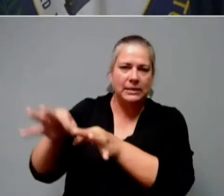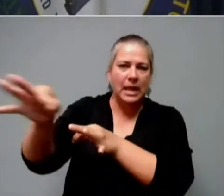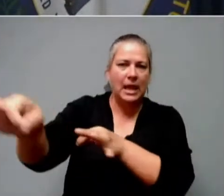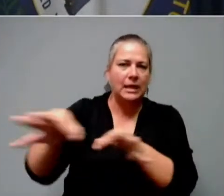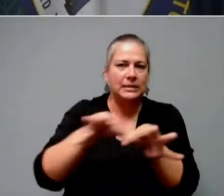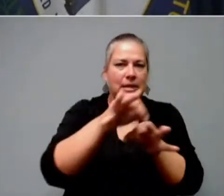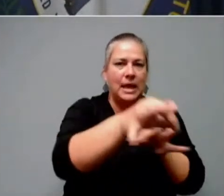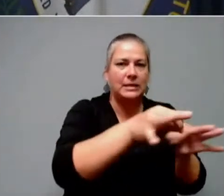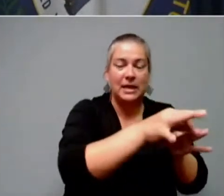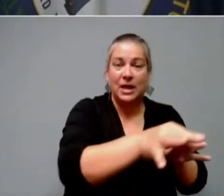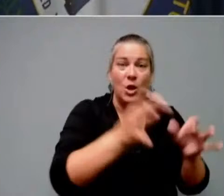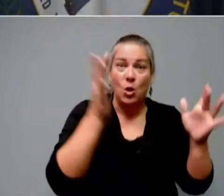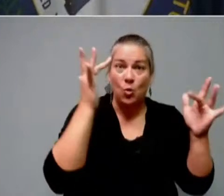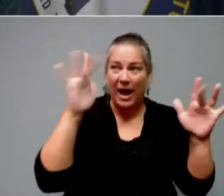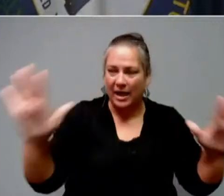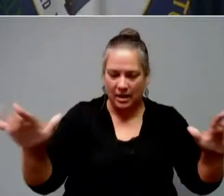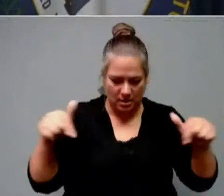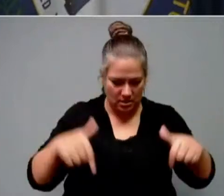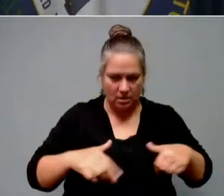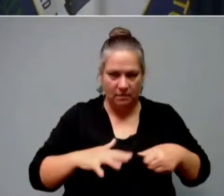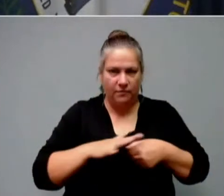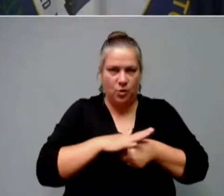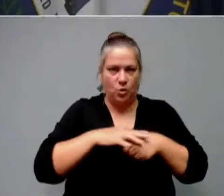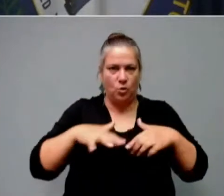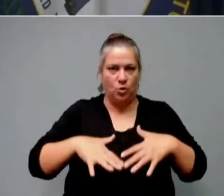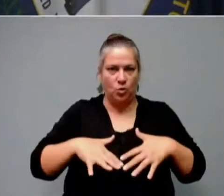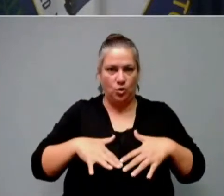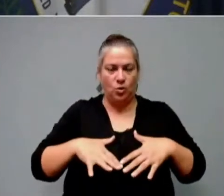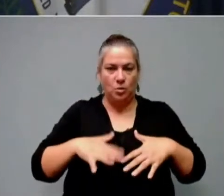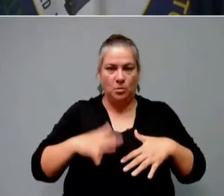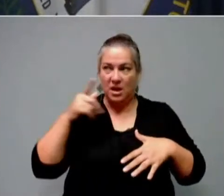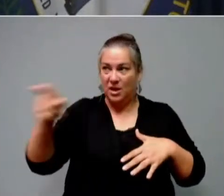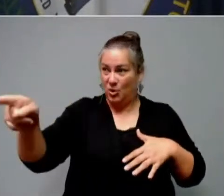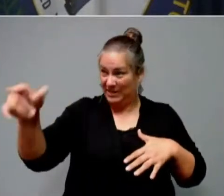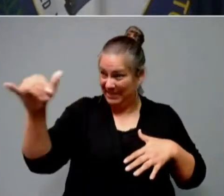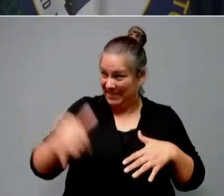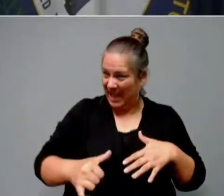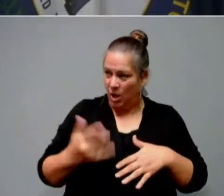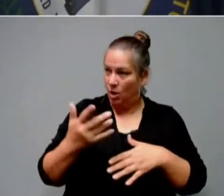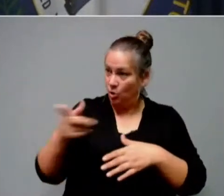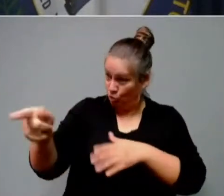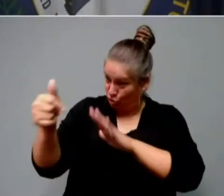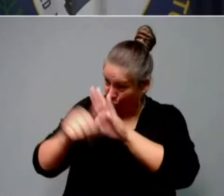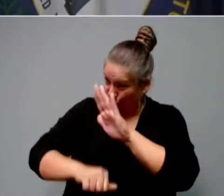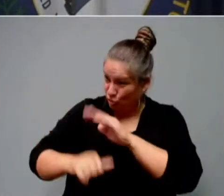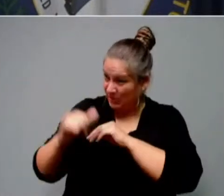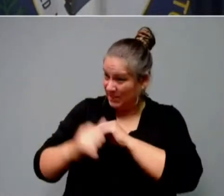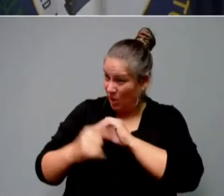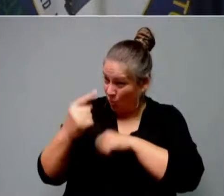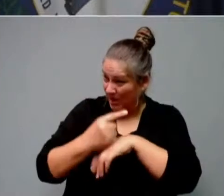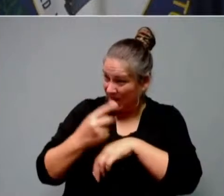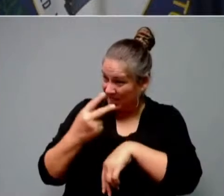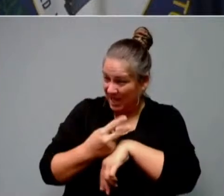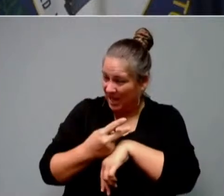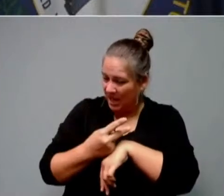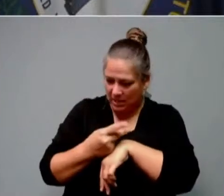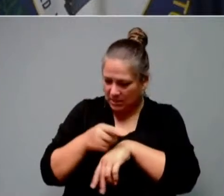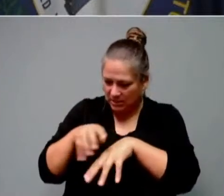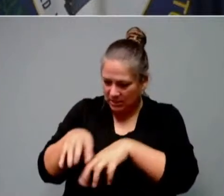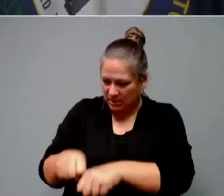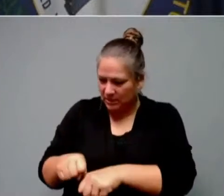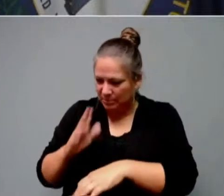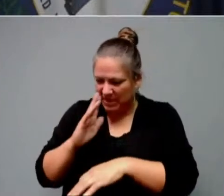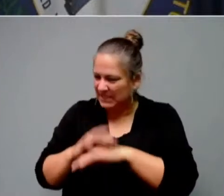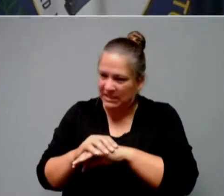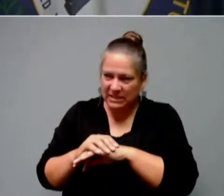person occupy a bed for a period of a day or multiple days after their surgery or procedure. So what this means is non-COVID patients